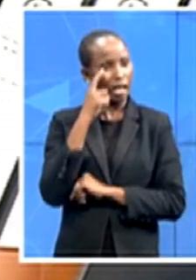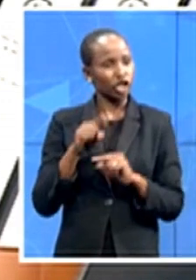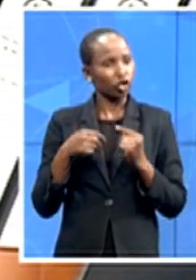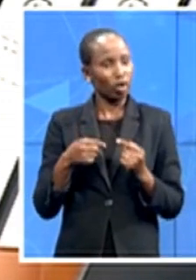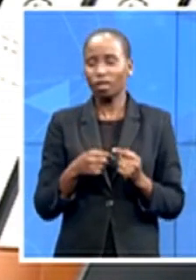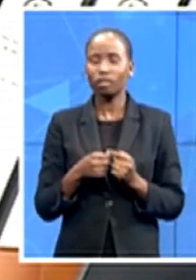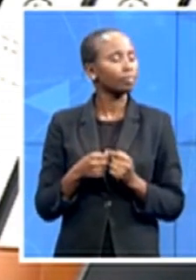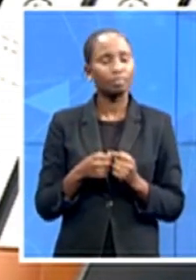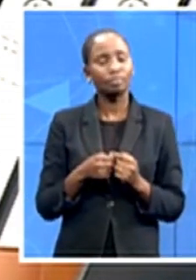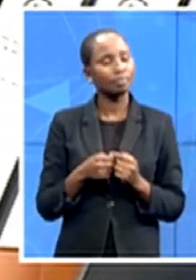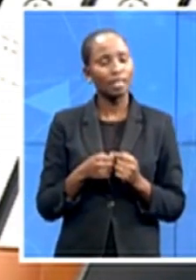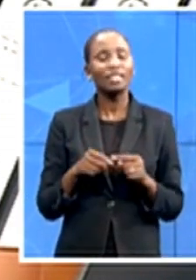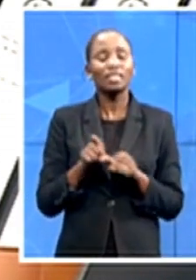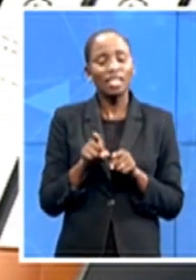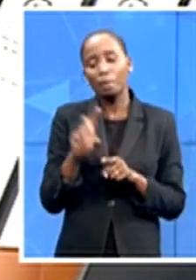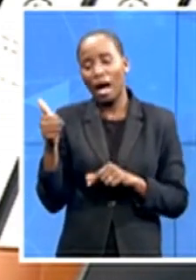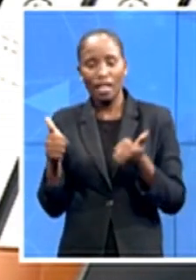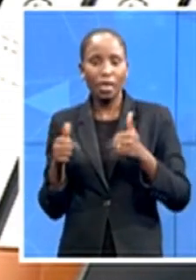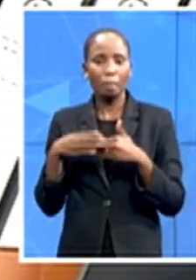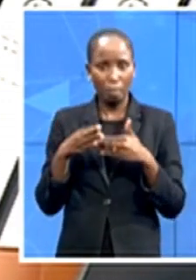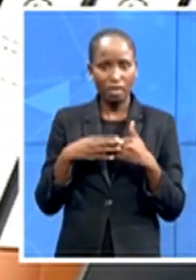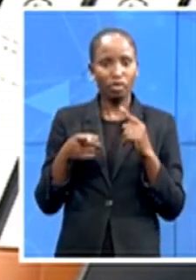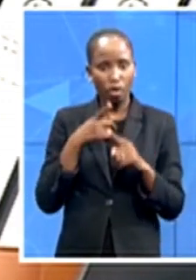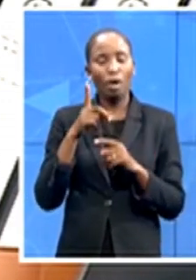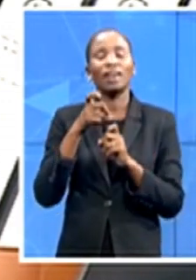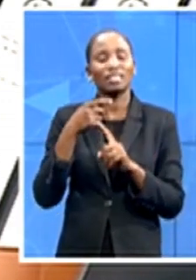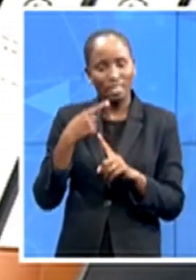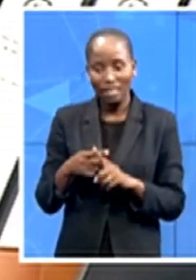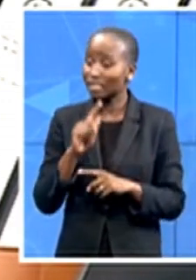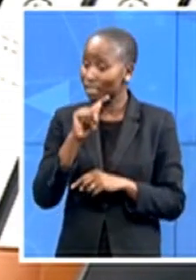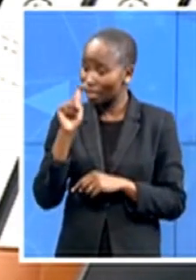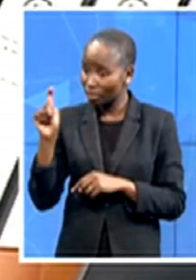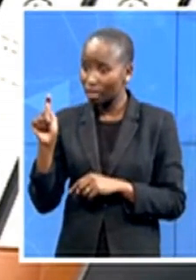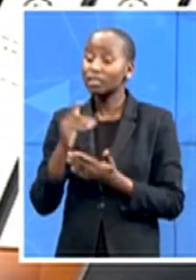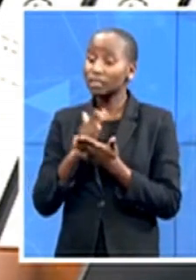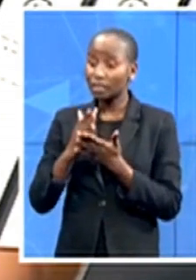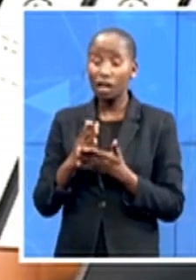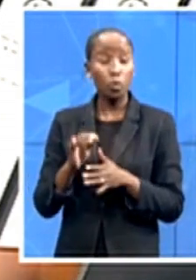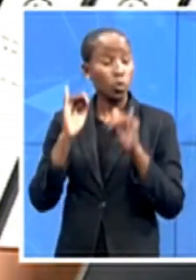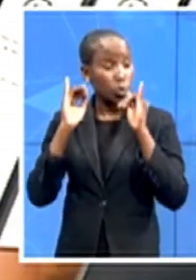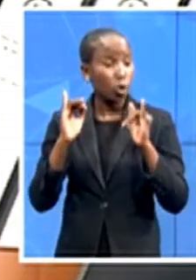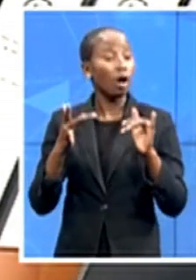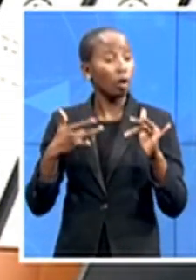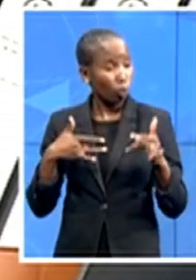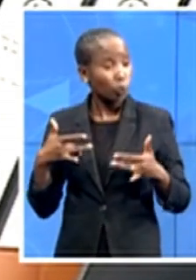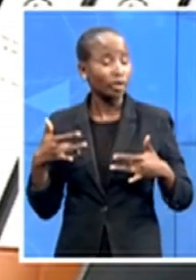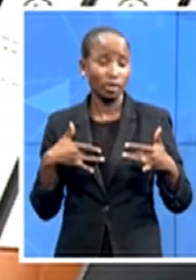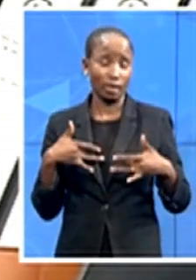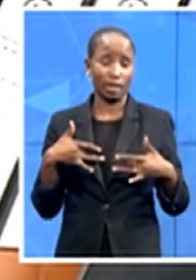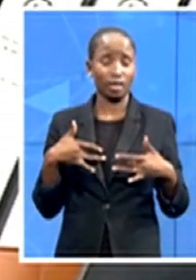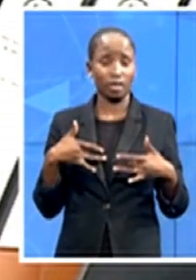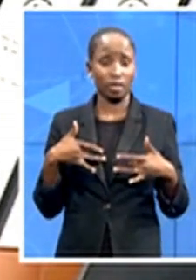the executive who were deeply concerned about these developments as they saw them